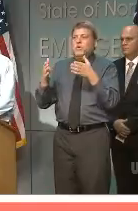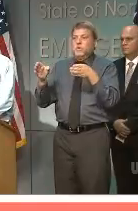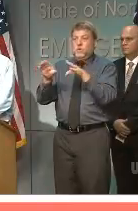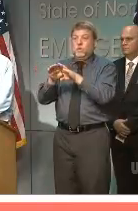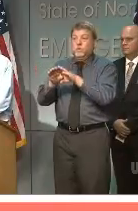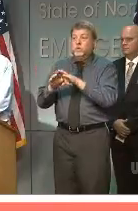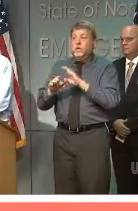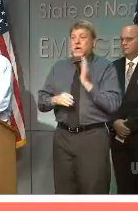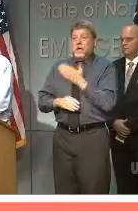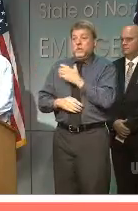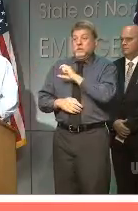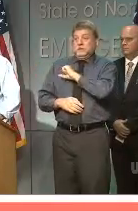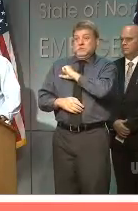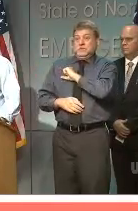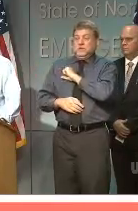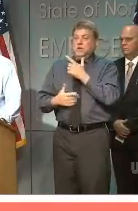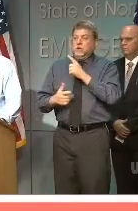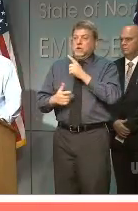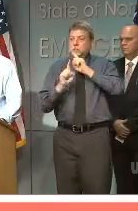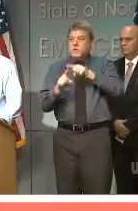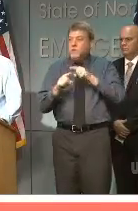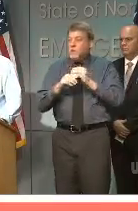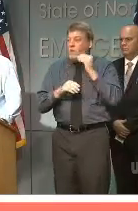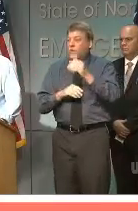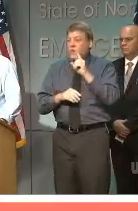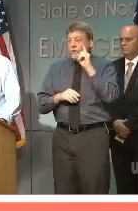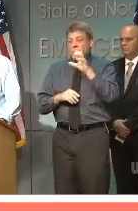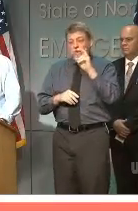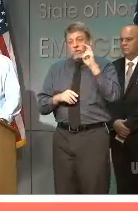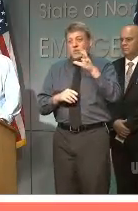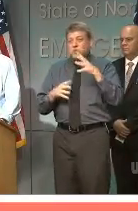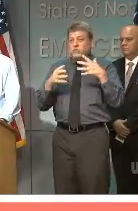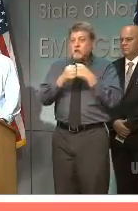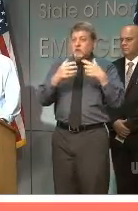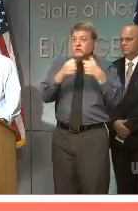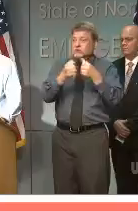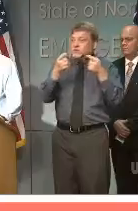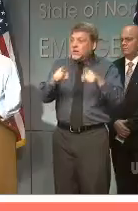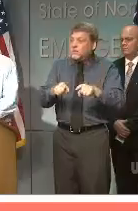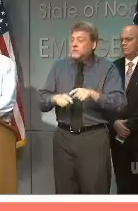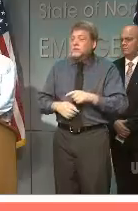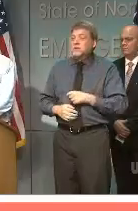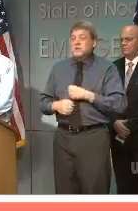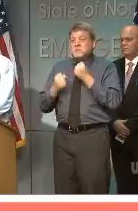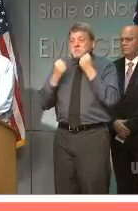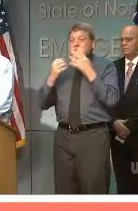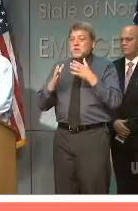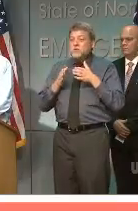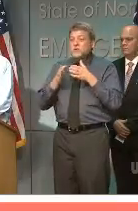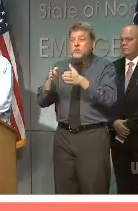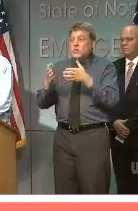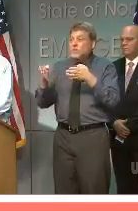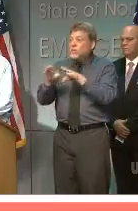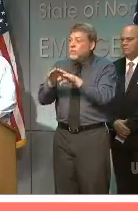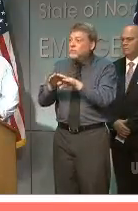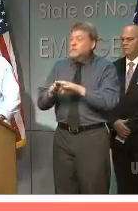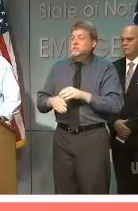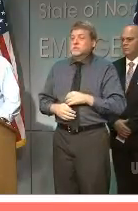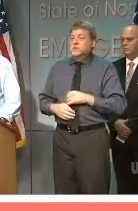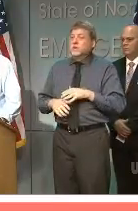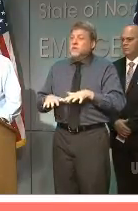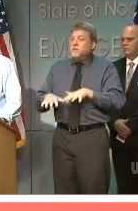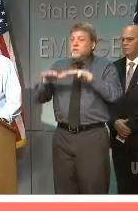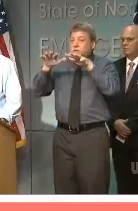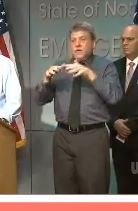of crashes from the storm, and over 100 roads are closed. Flooding remains a serious